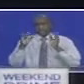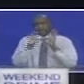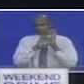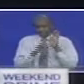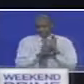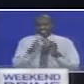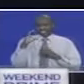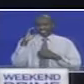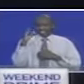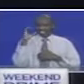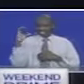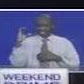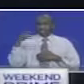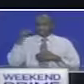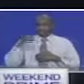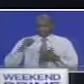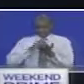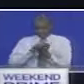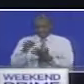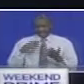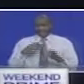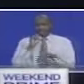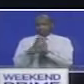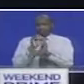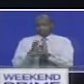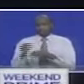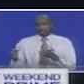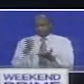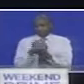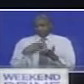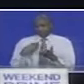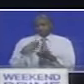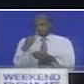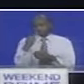Constitution, CIC, has published an advisory on appointments to public offices.